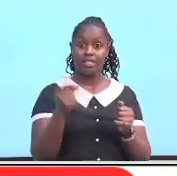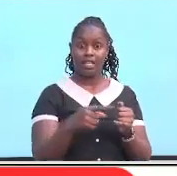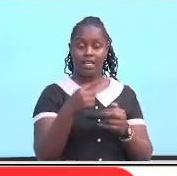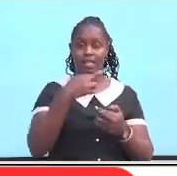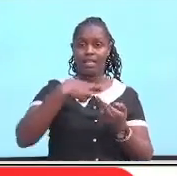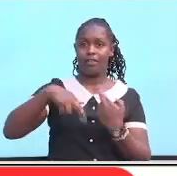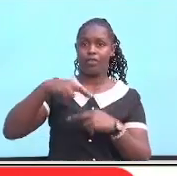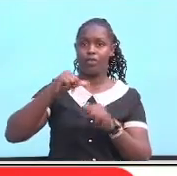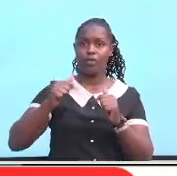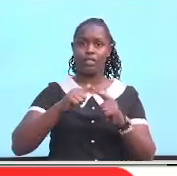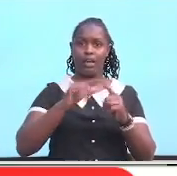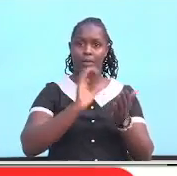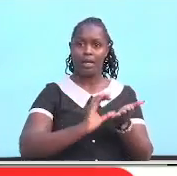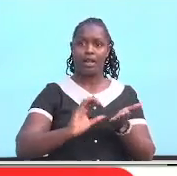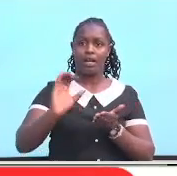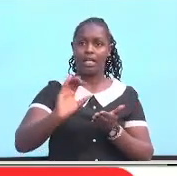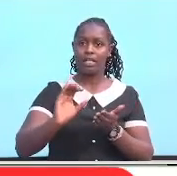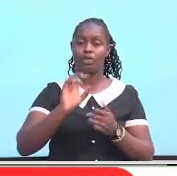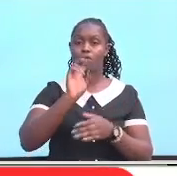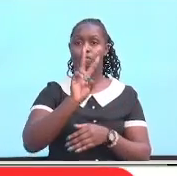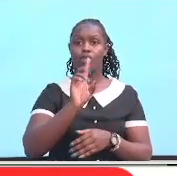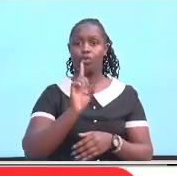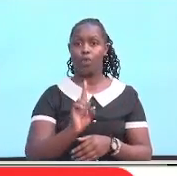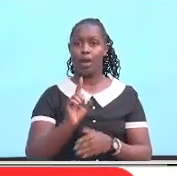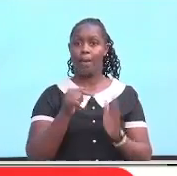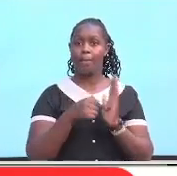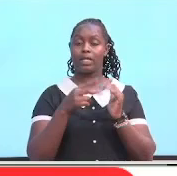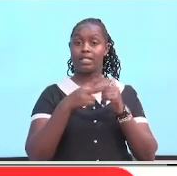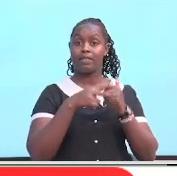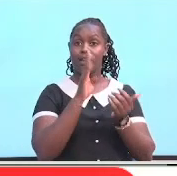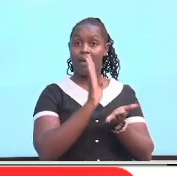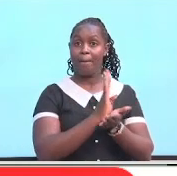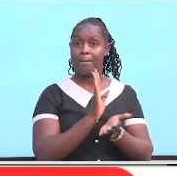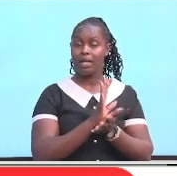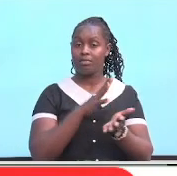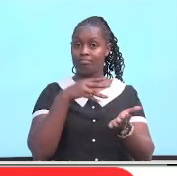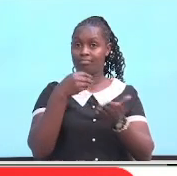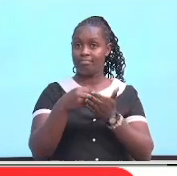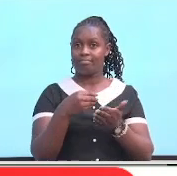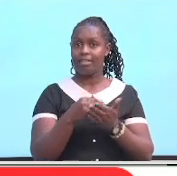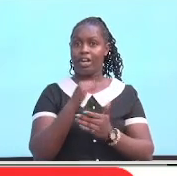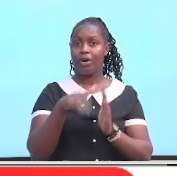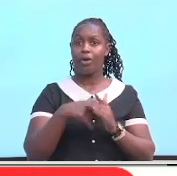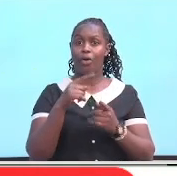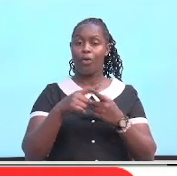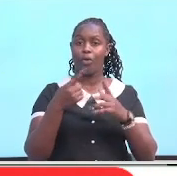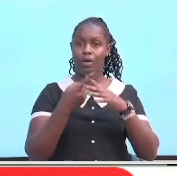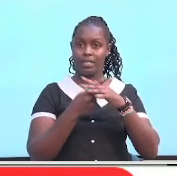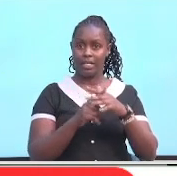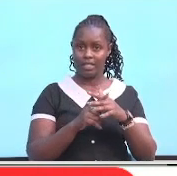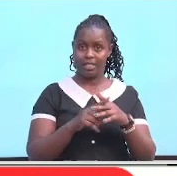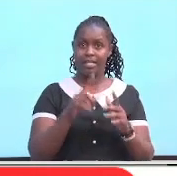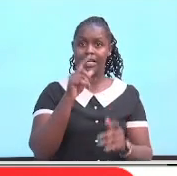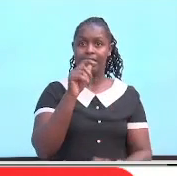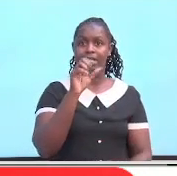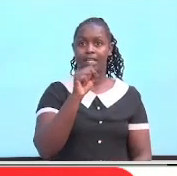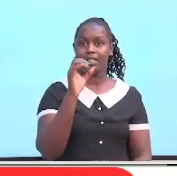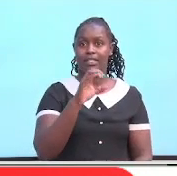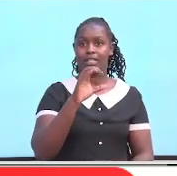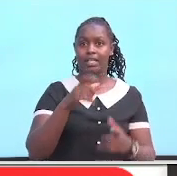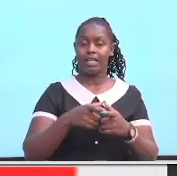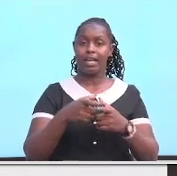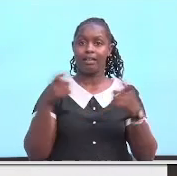been allocated a whopping 21.7 billion Kenya shillings, has seen the teaching service receive the largest allocation